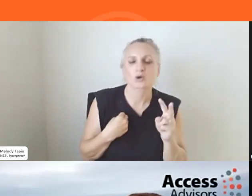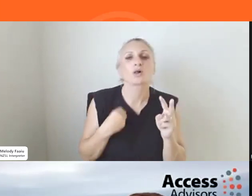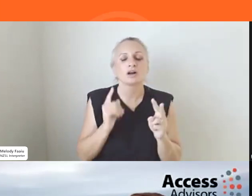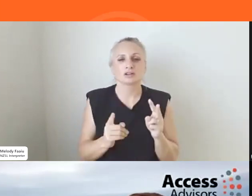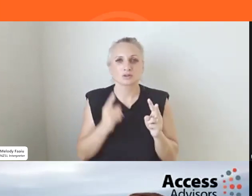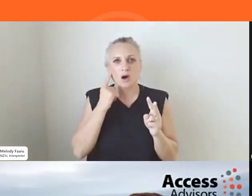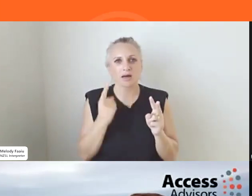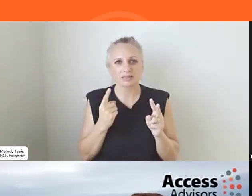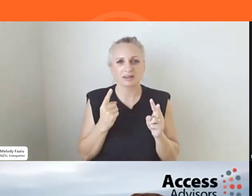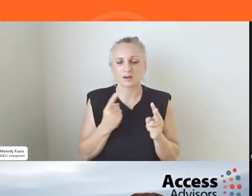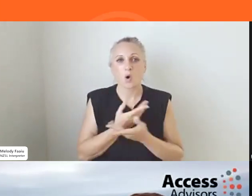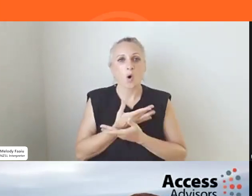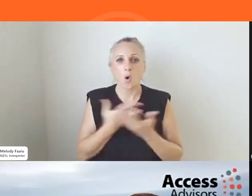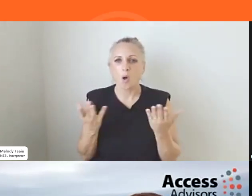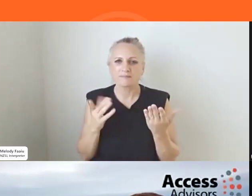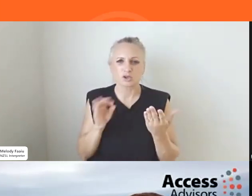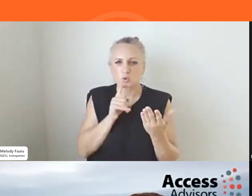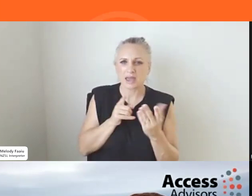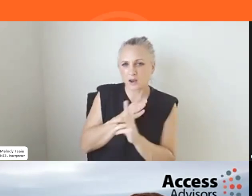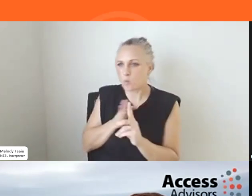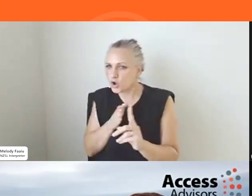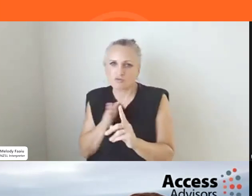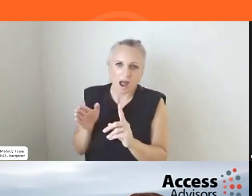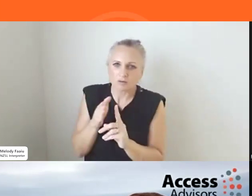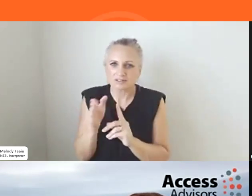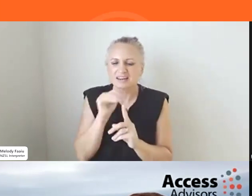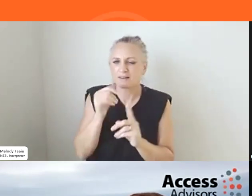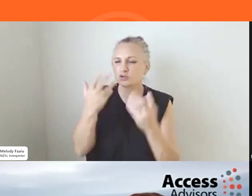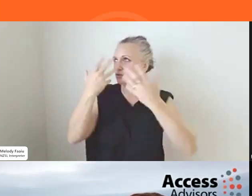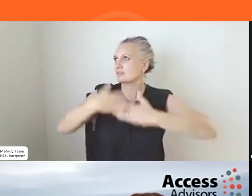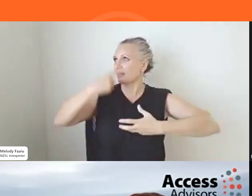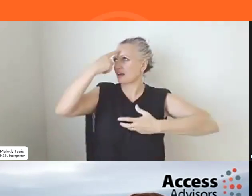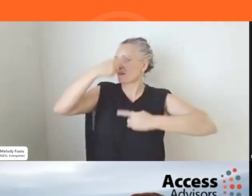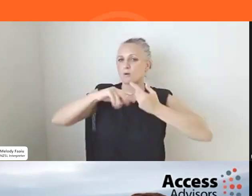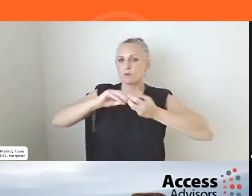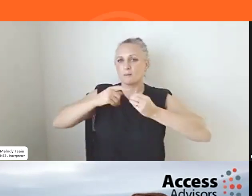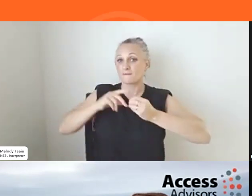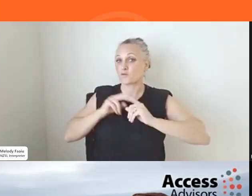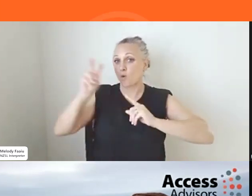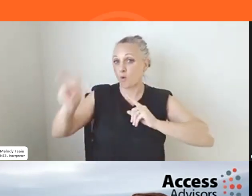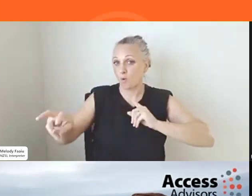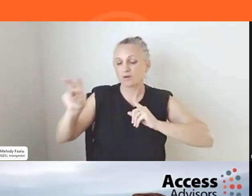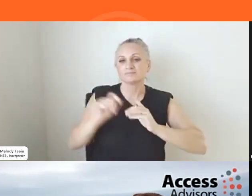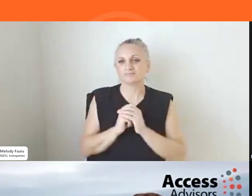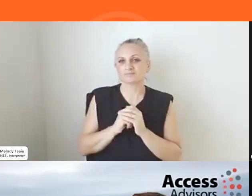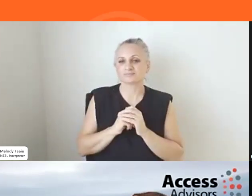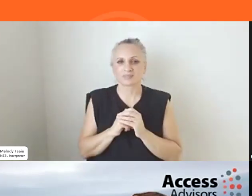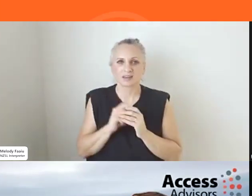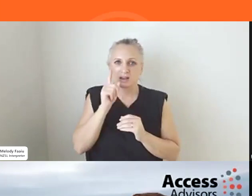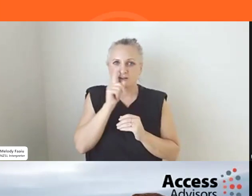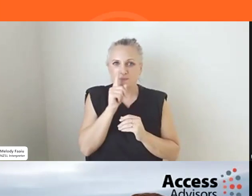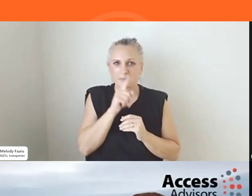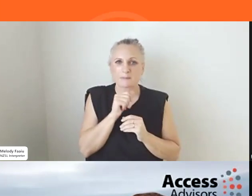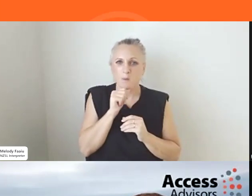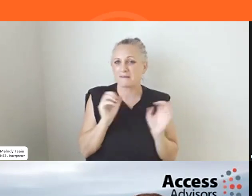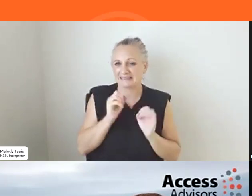pretty much all of it can be worked around if you think a little bit about the problem before you do it. But for people who are inexperienced with that,